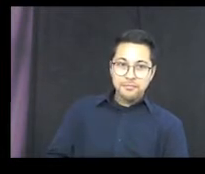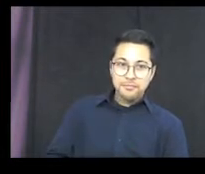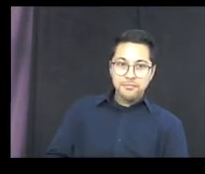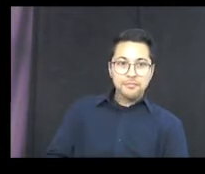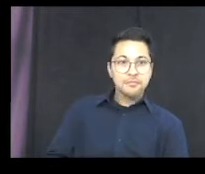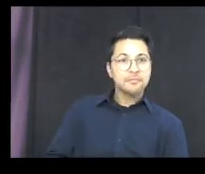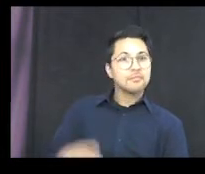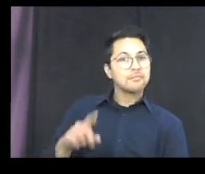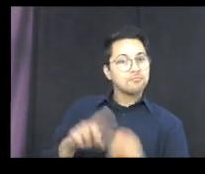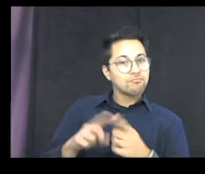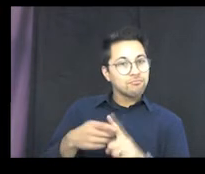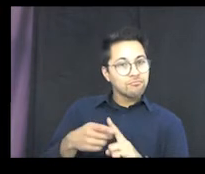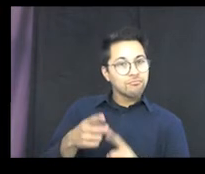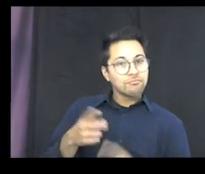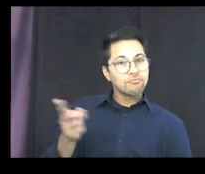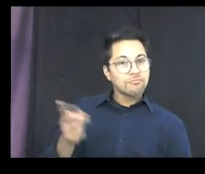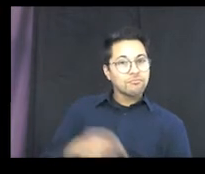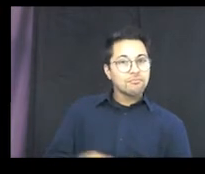dear friends.